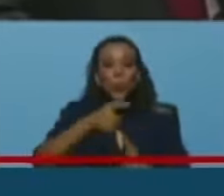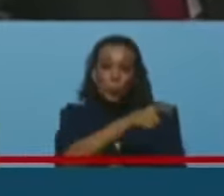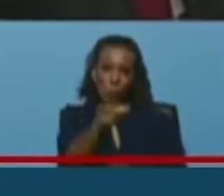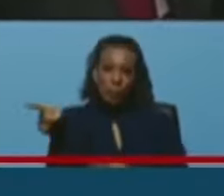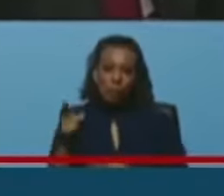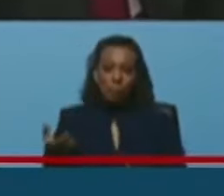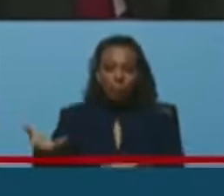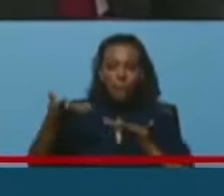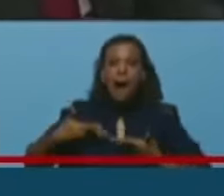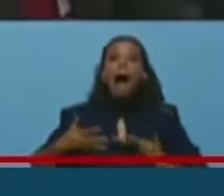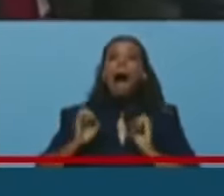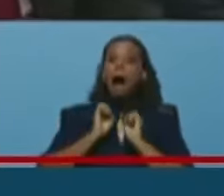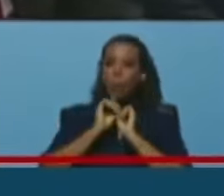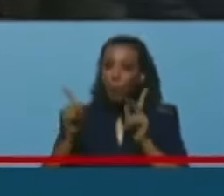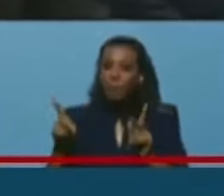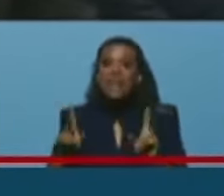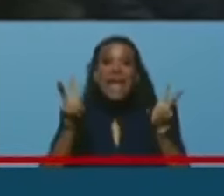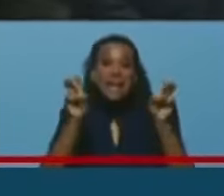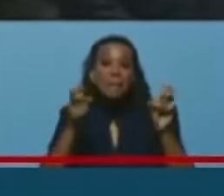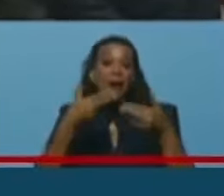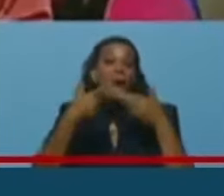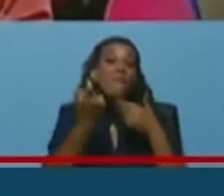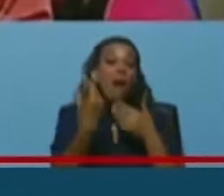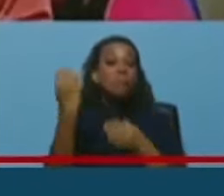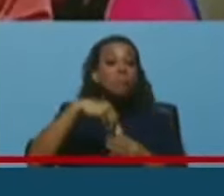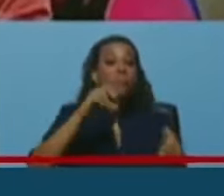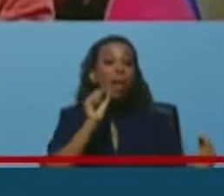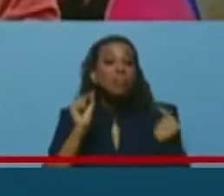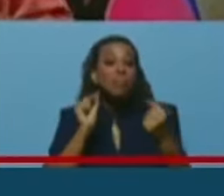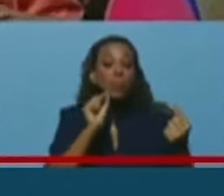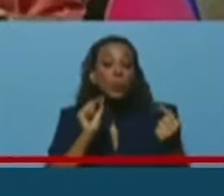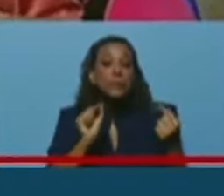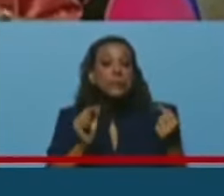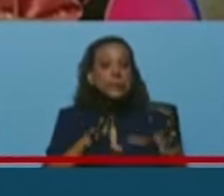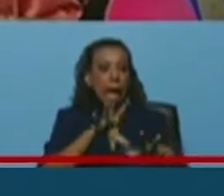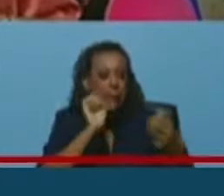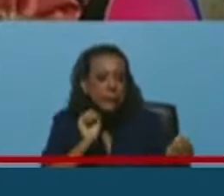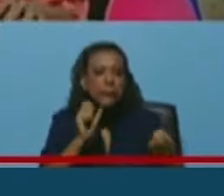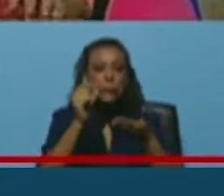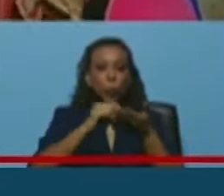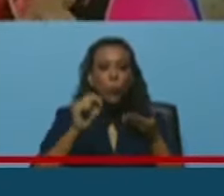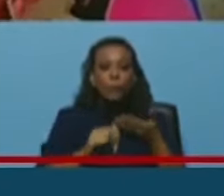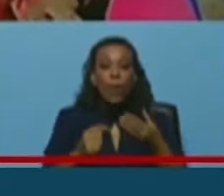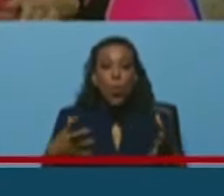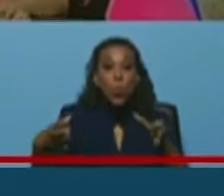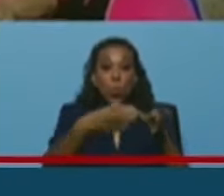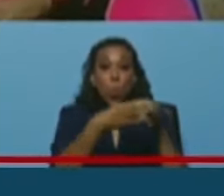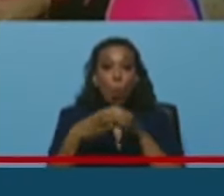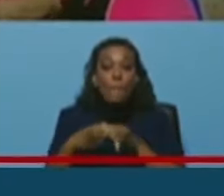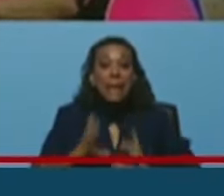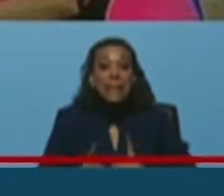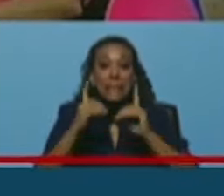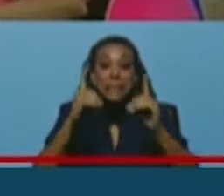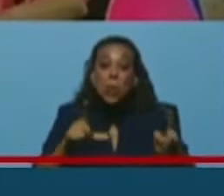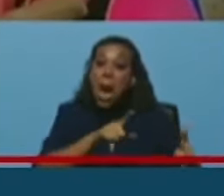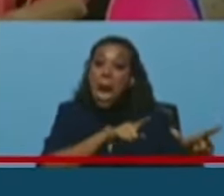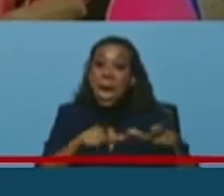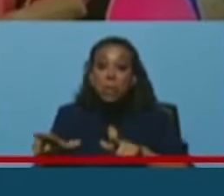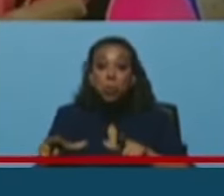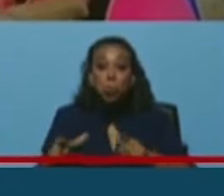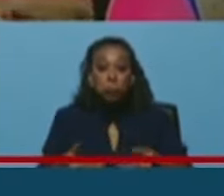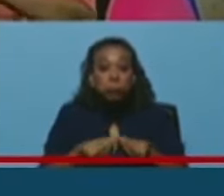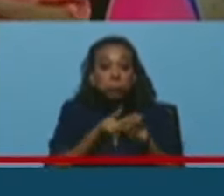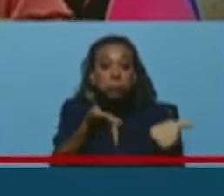President Maduro explained that the BRICS have emerged as an alternative for those free states of the world that seek an